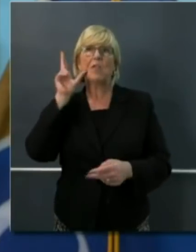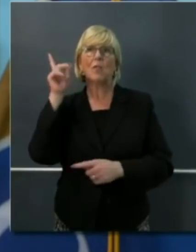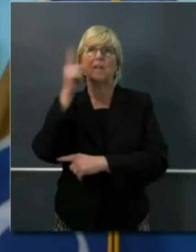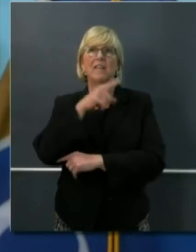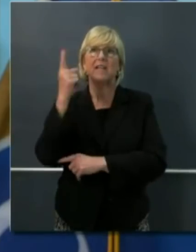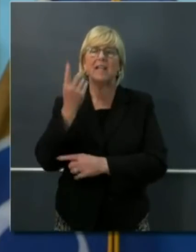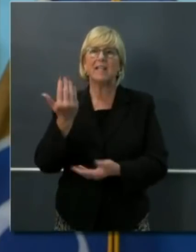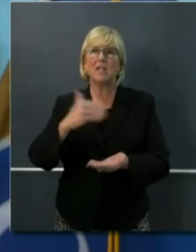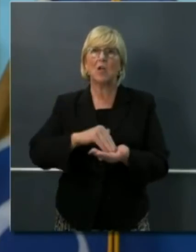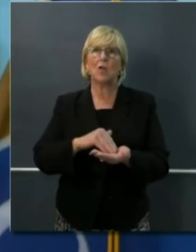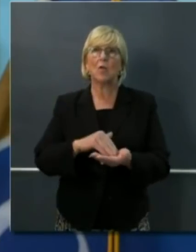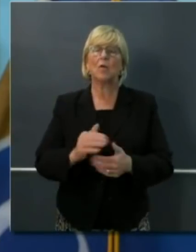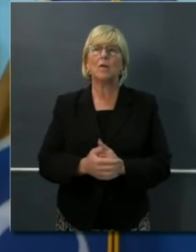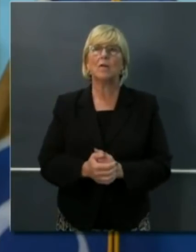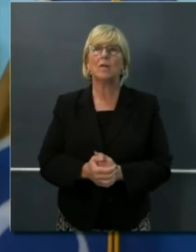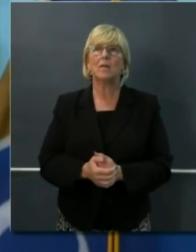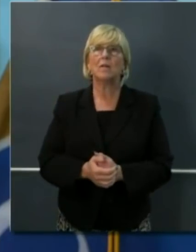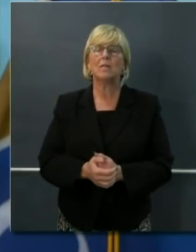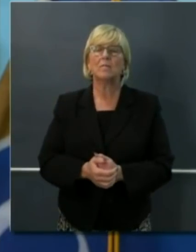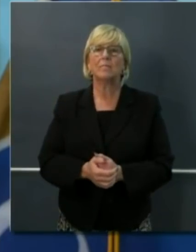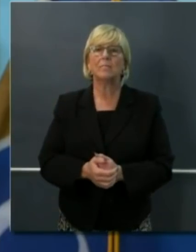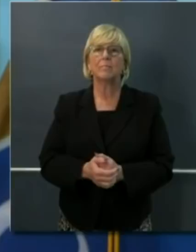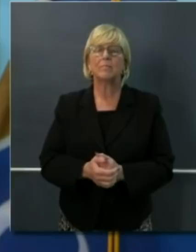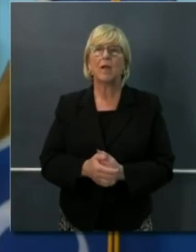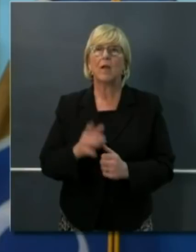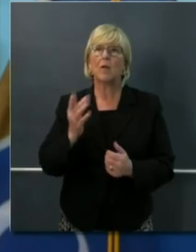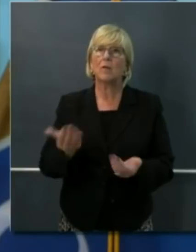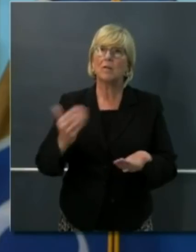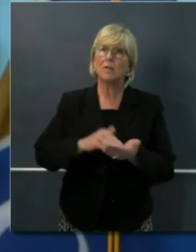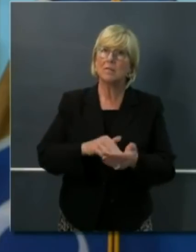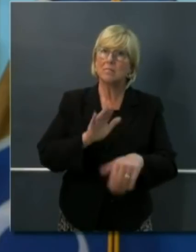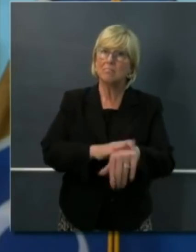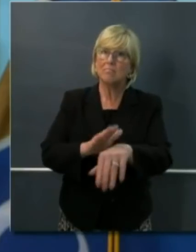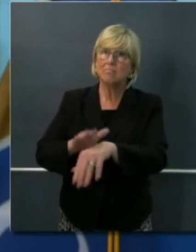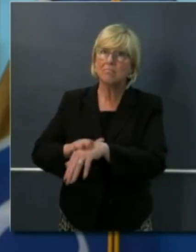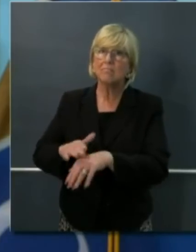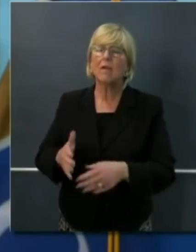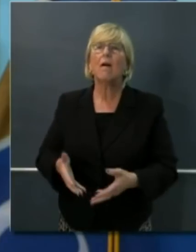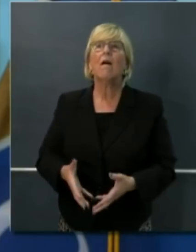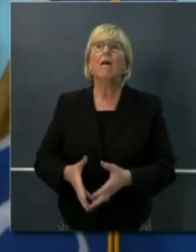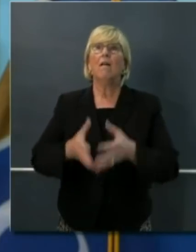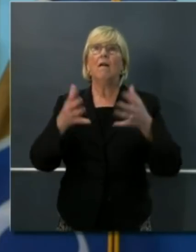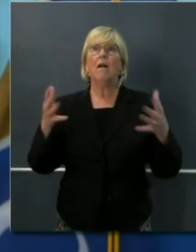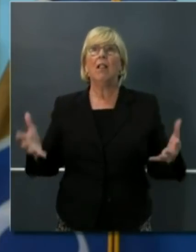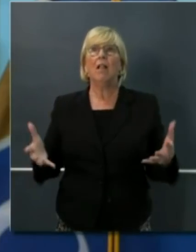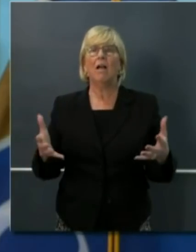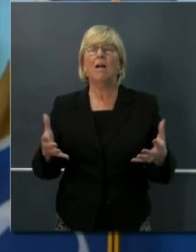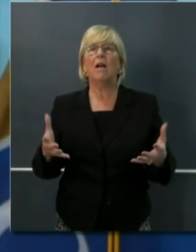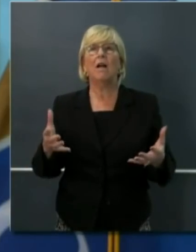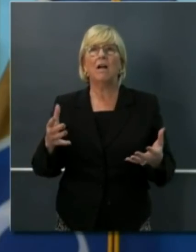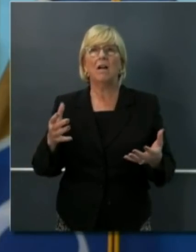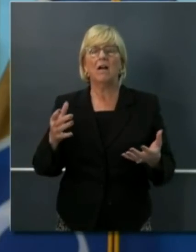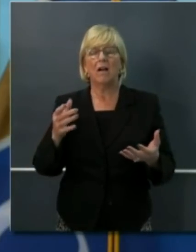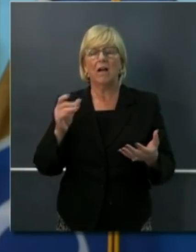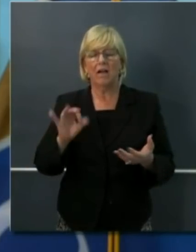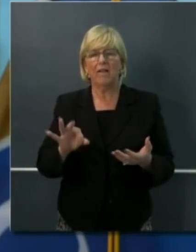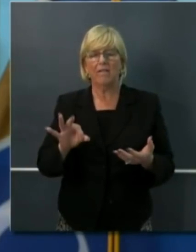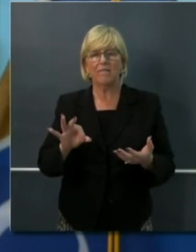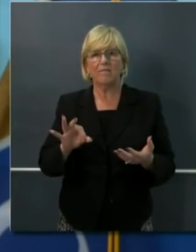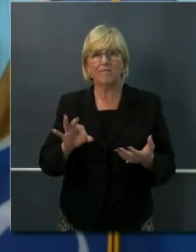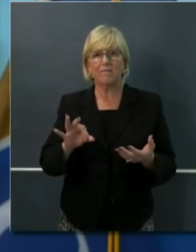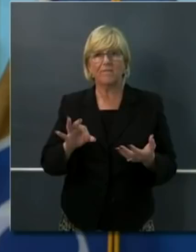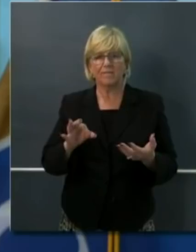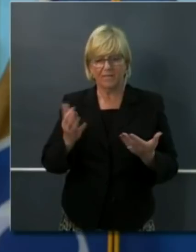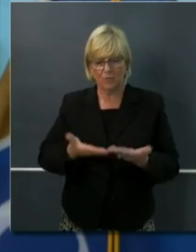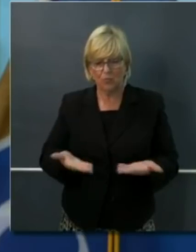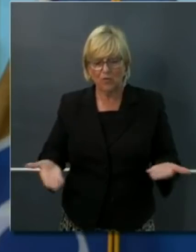let me reinforce it. An abundance of resources in this space that reside within the state